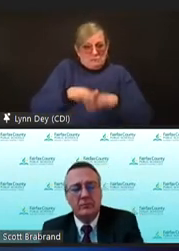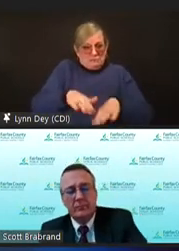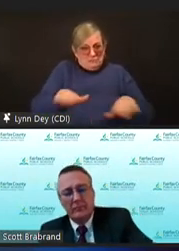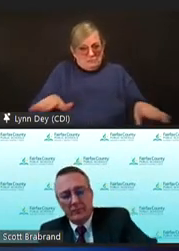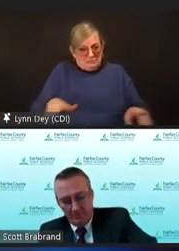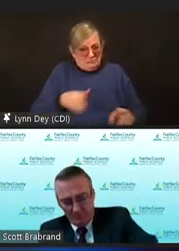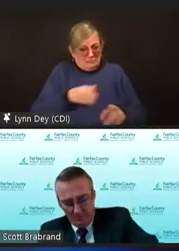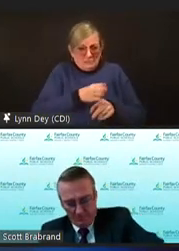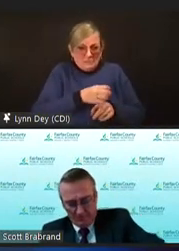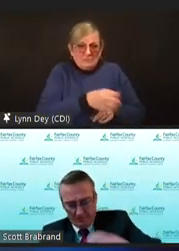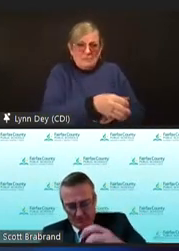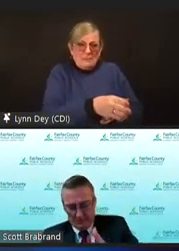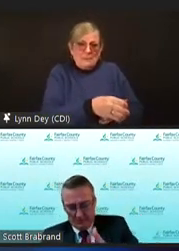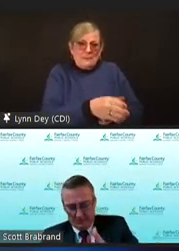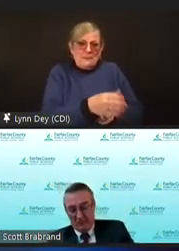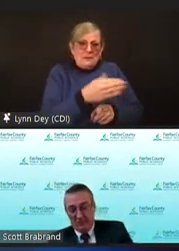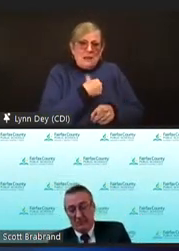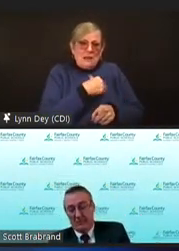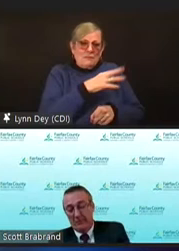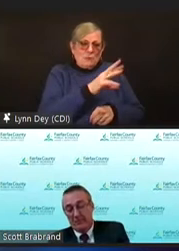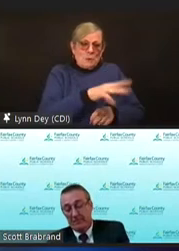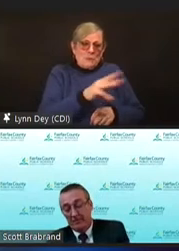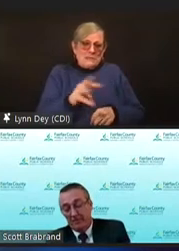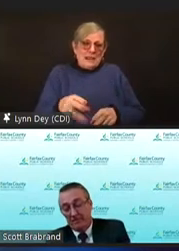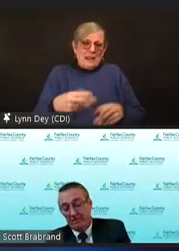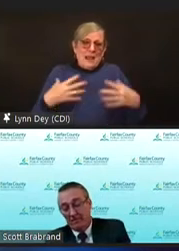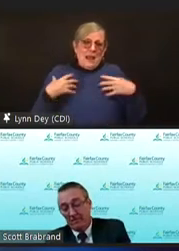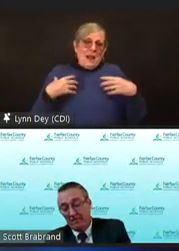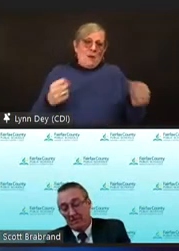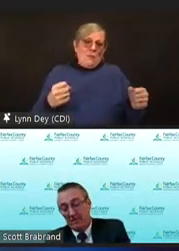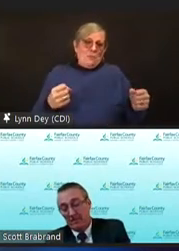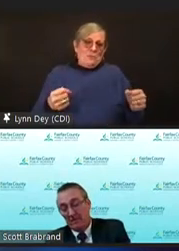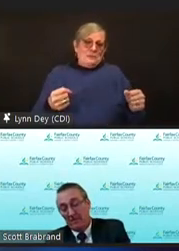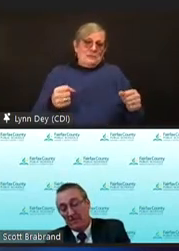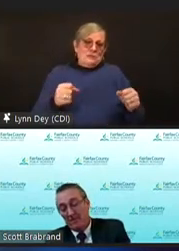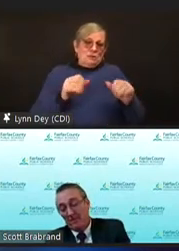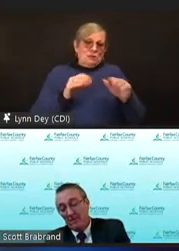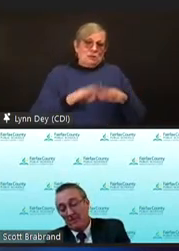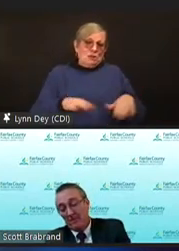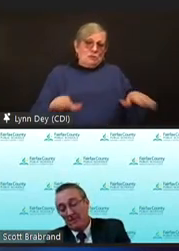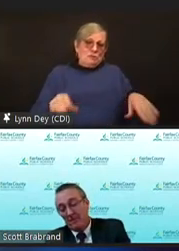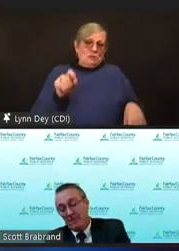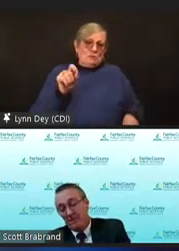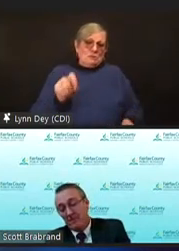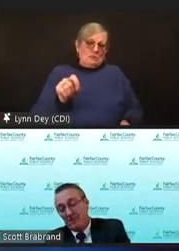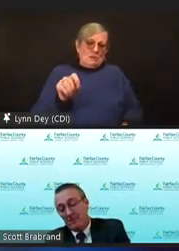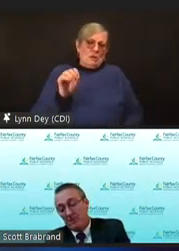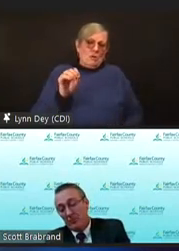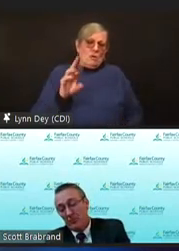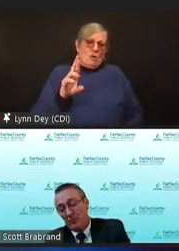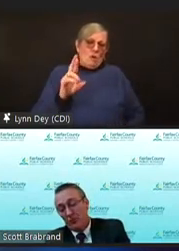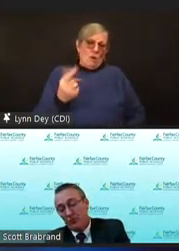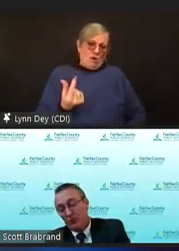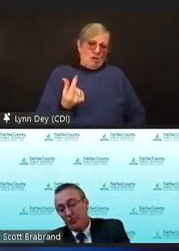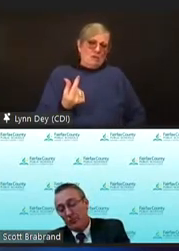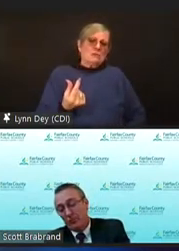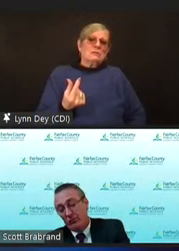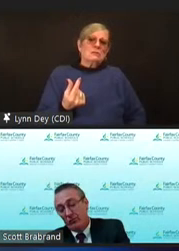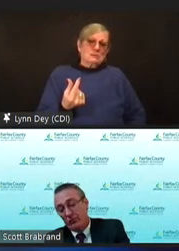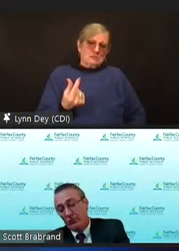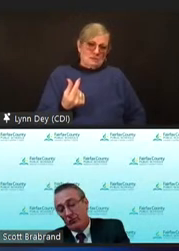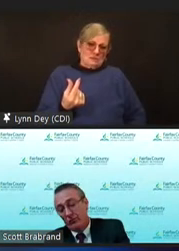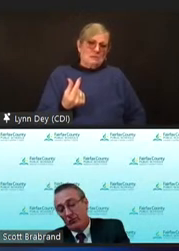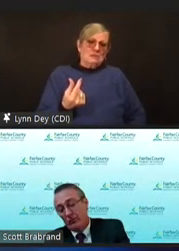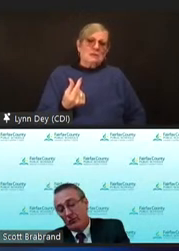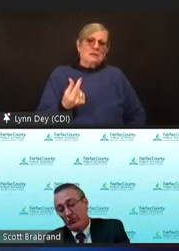it really does translate a lot of the information from the science to what is much more understandable for those who want to read it,